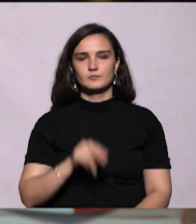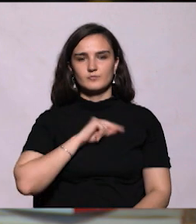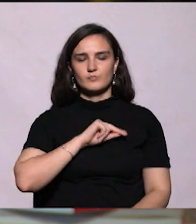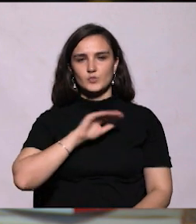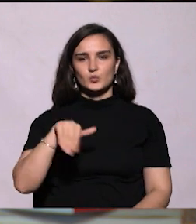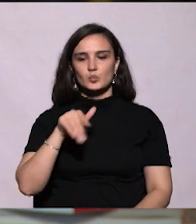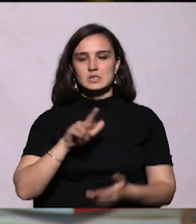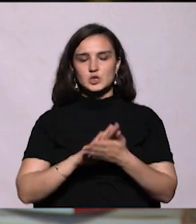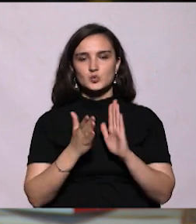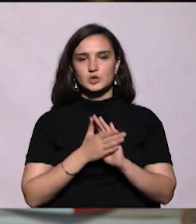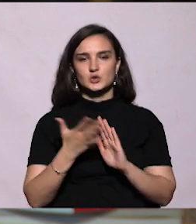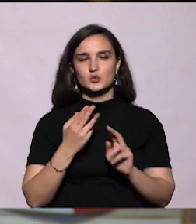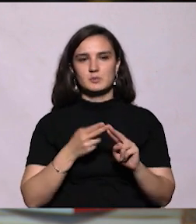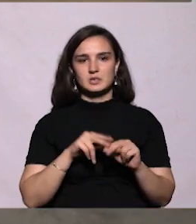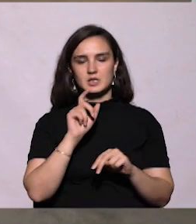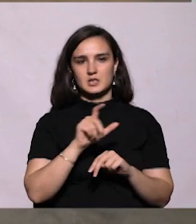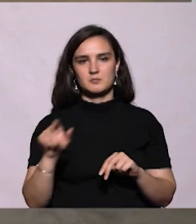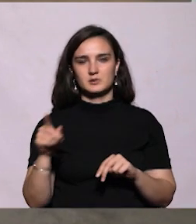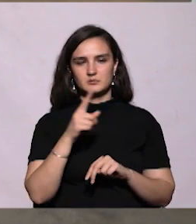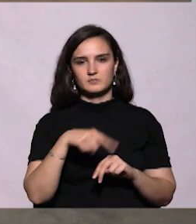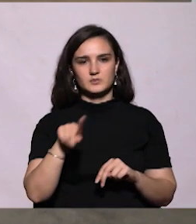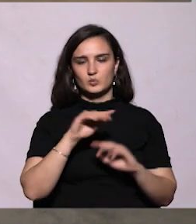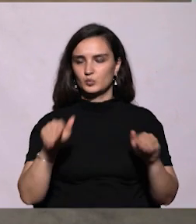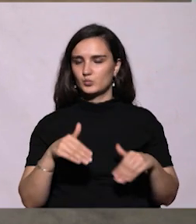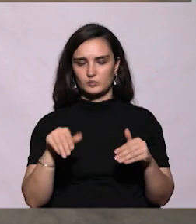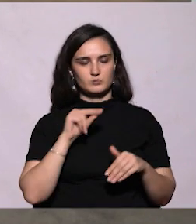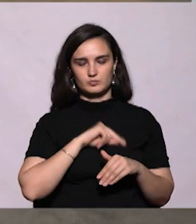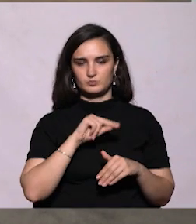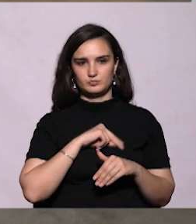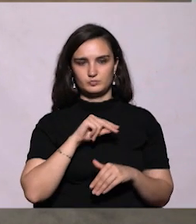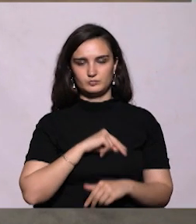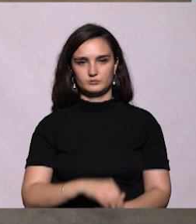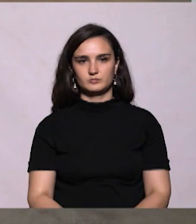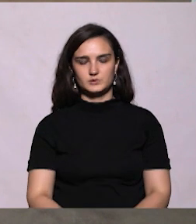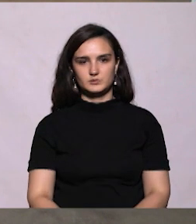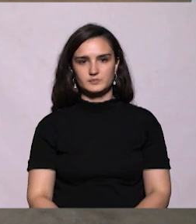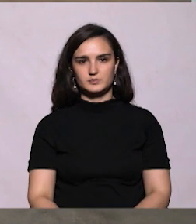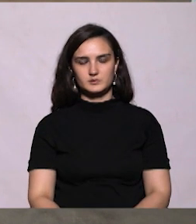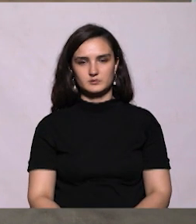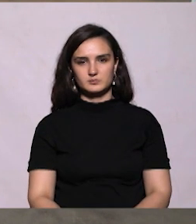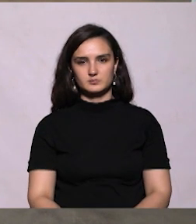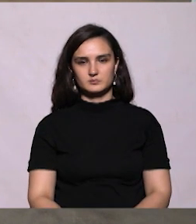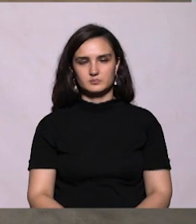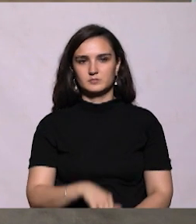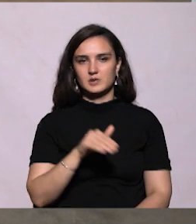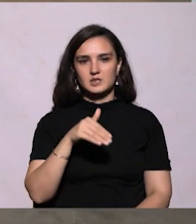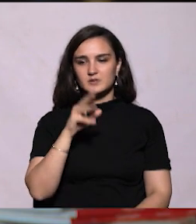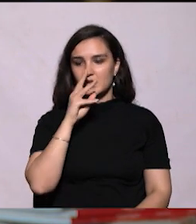is a situation which some people do not have work and do not have